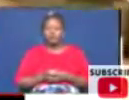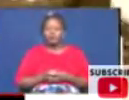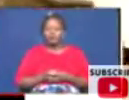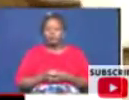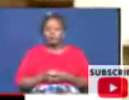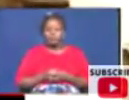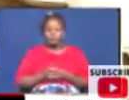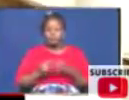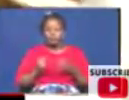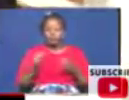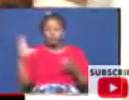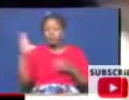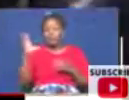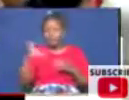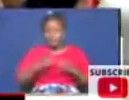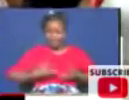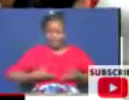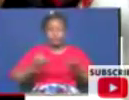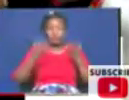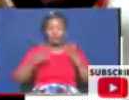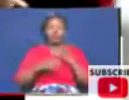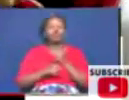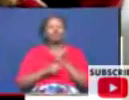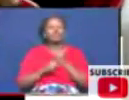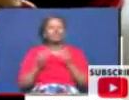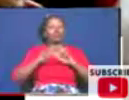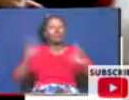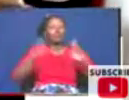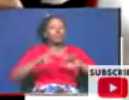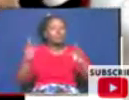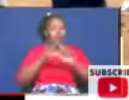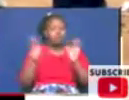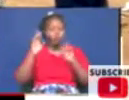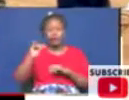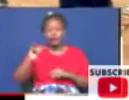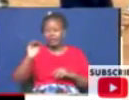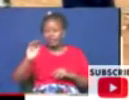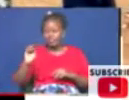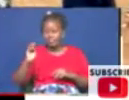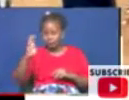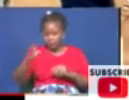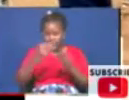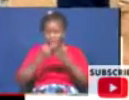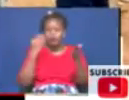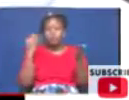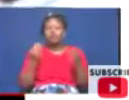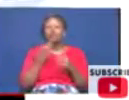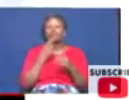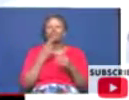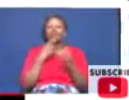The candidates expressing confidence in the preparations done by IEBC ahead of Tuesday's general